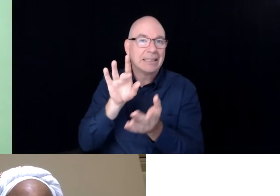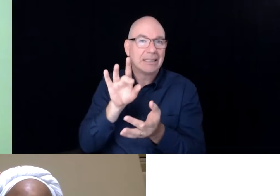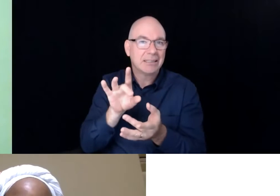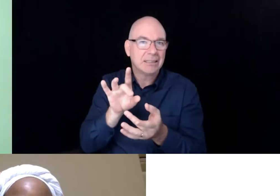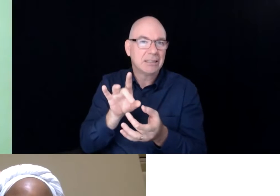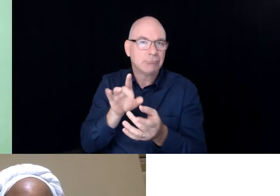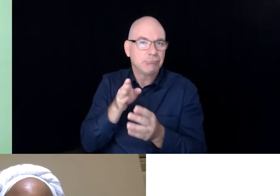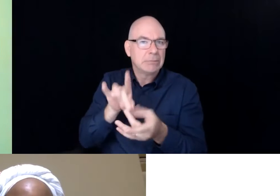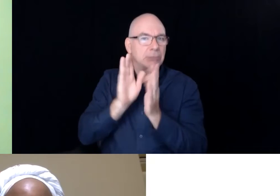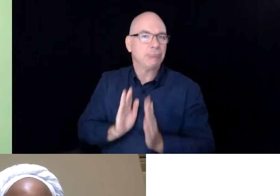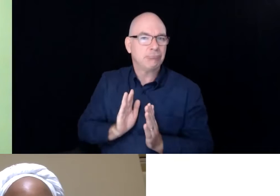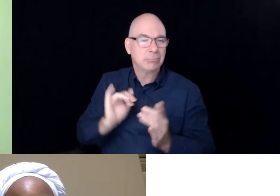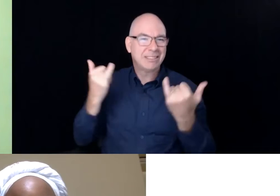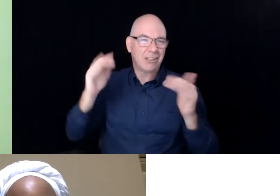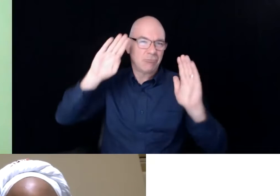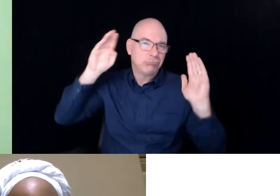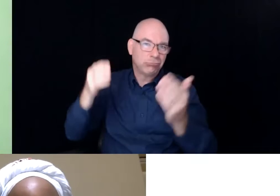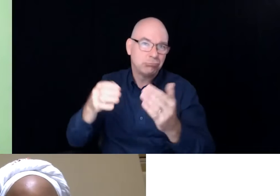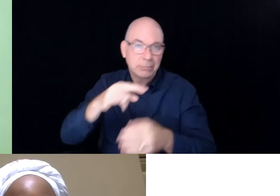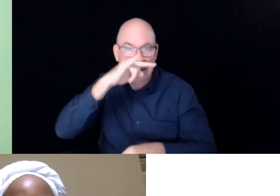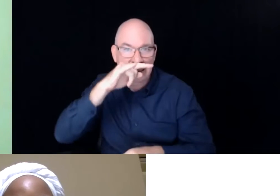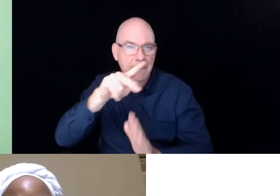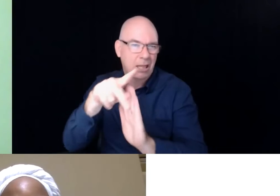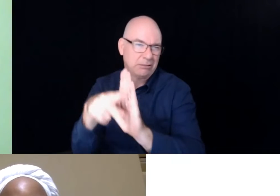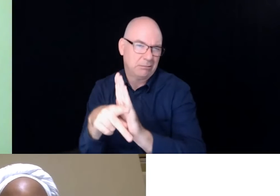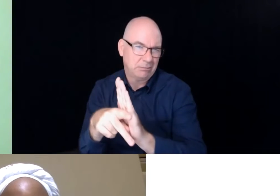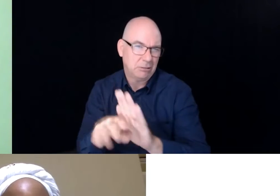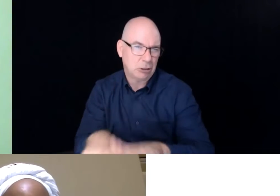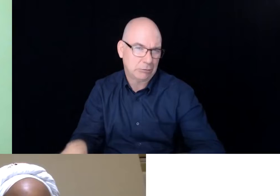But right now I focus so much on child policy